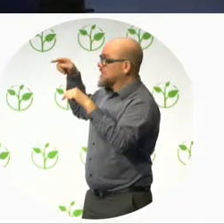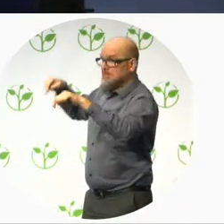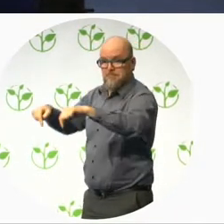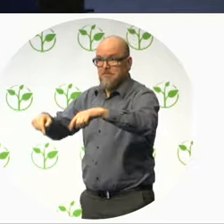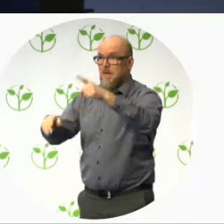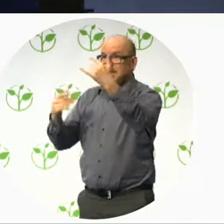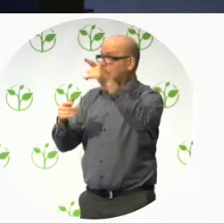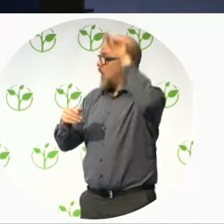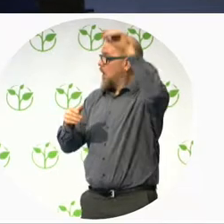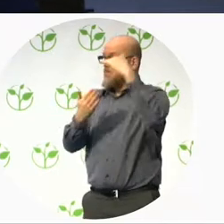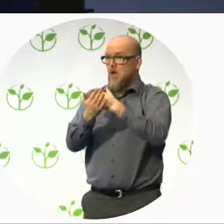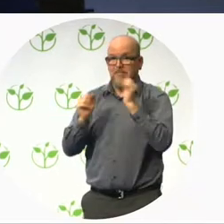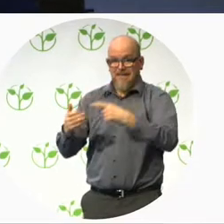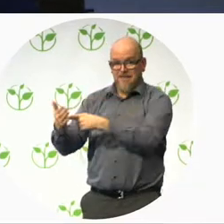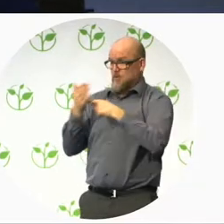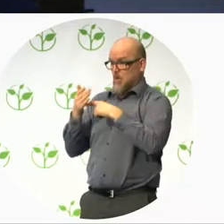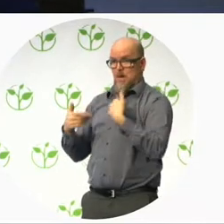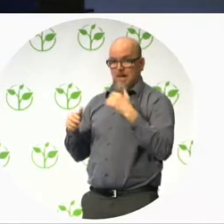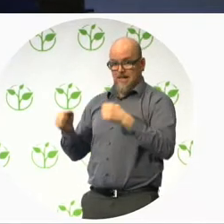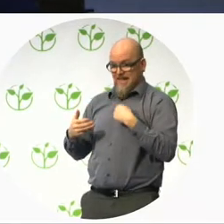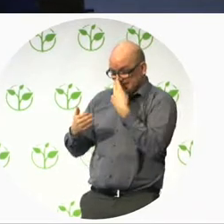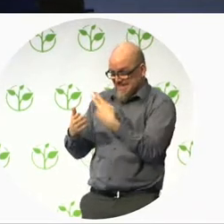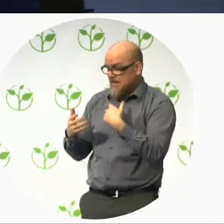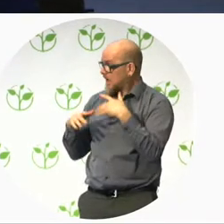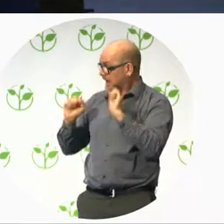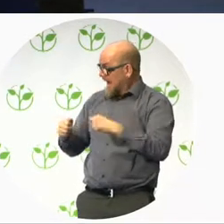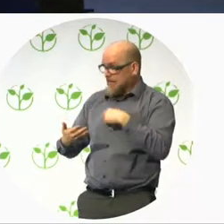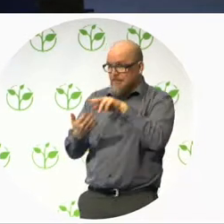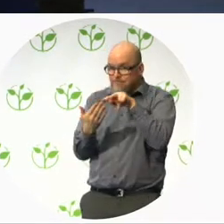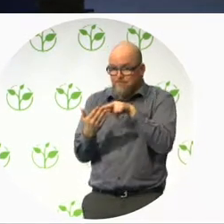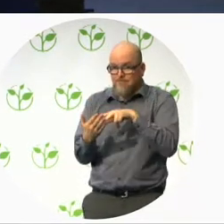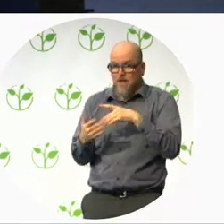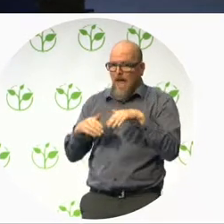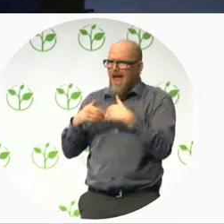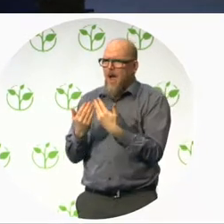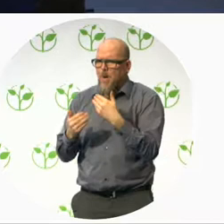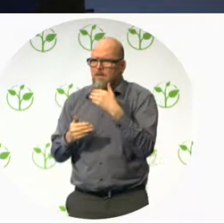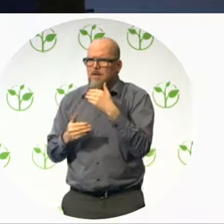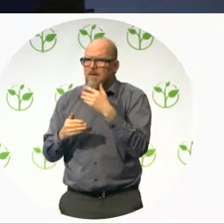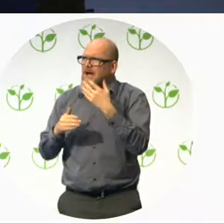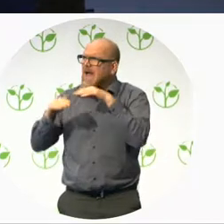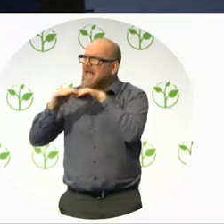subtitles while you talk? What's the access to